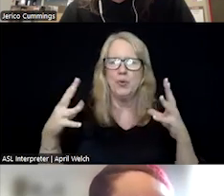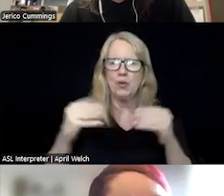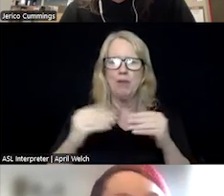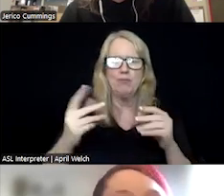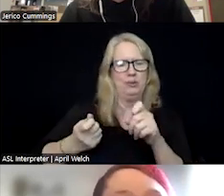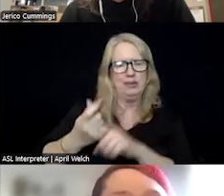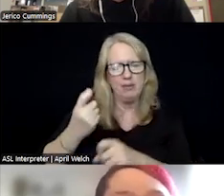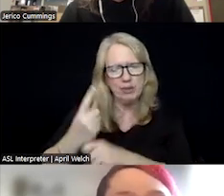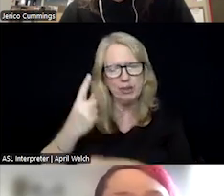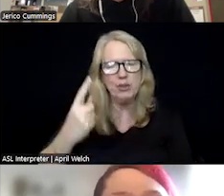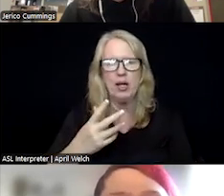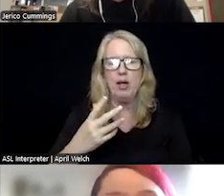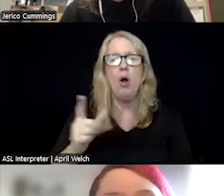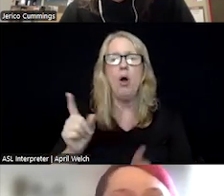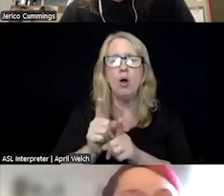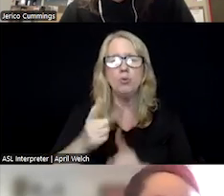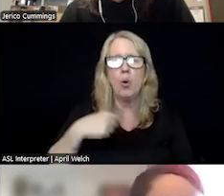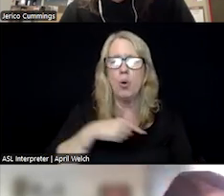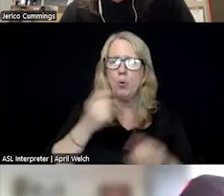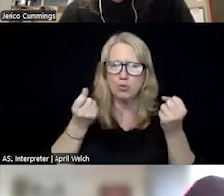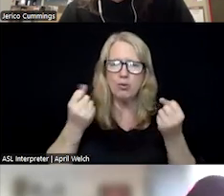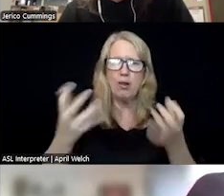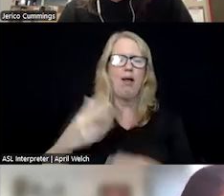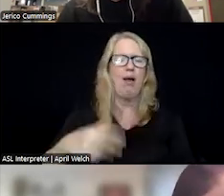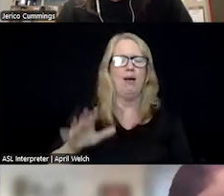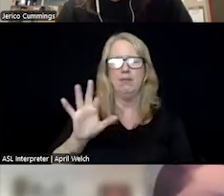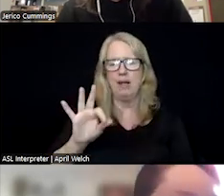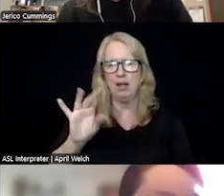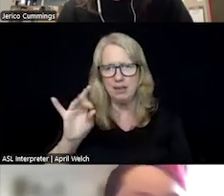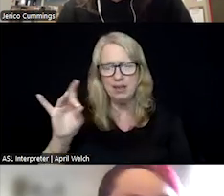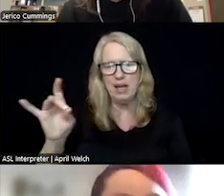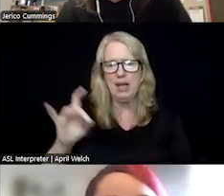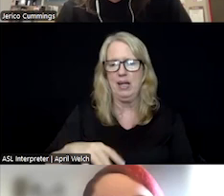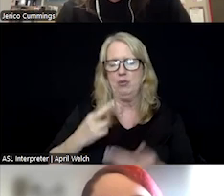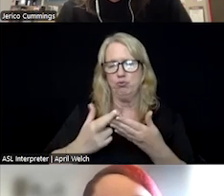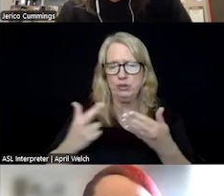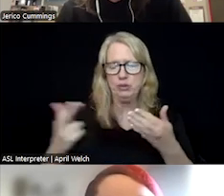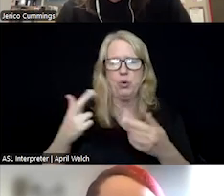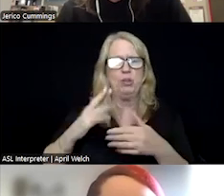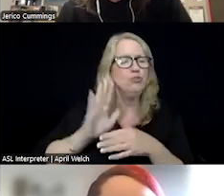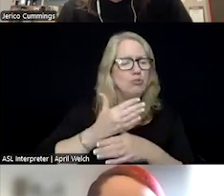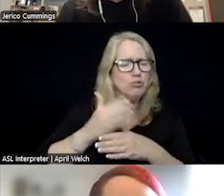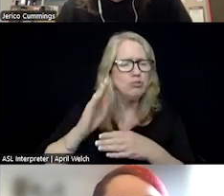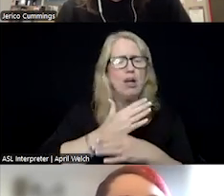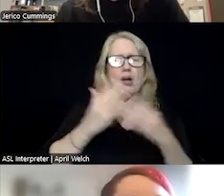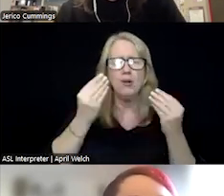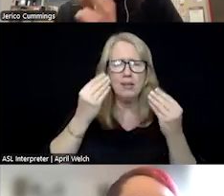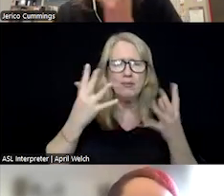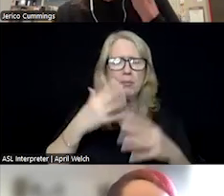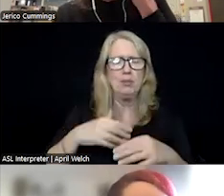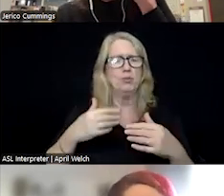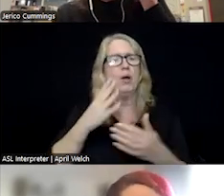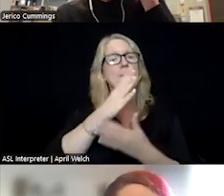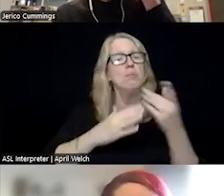year. And we're also doing a lot of 988 resources and sharing information. And a part of that is some